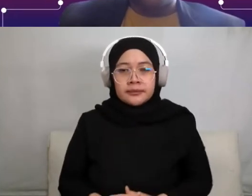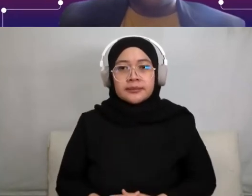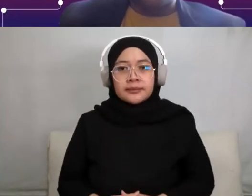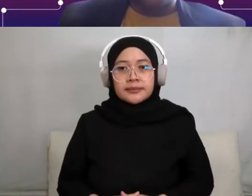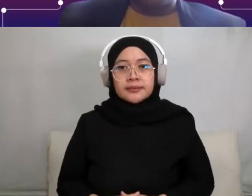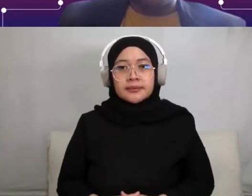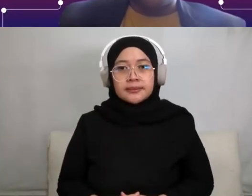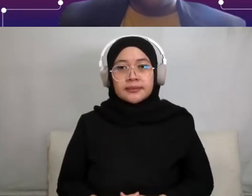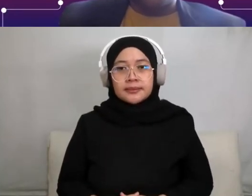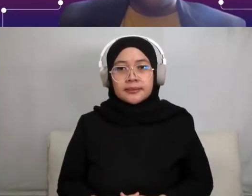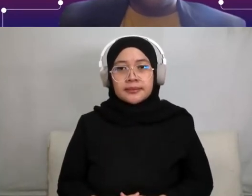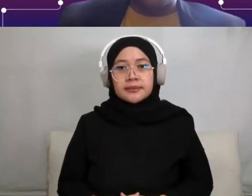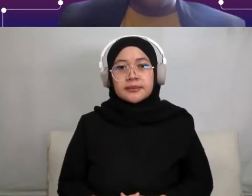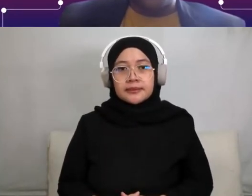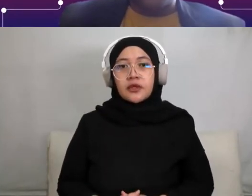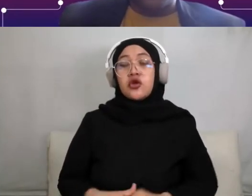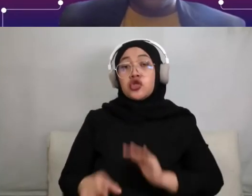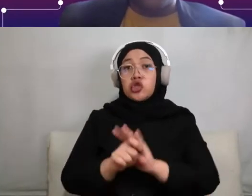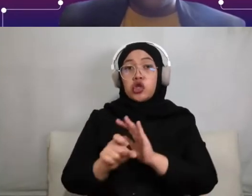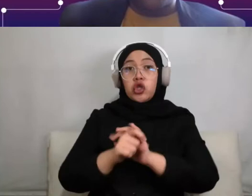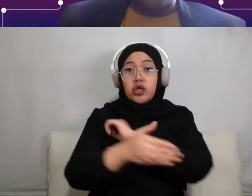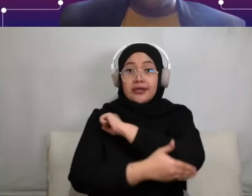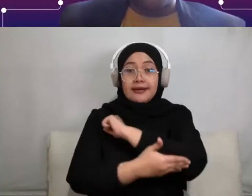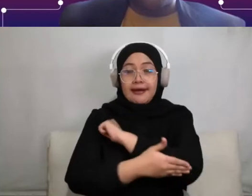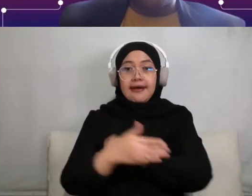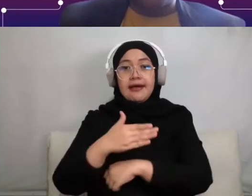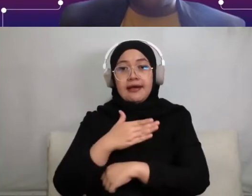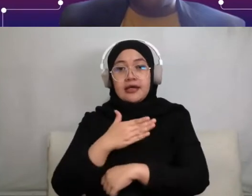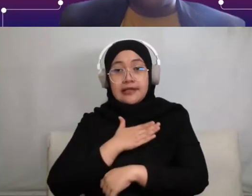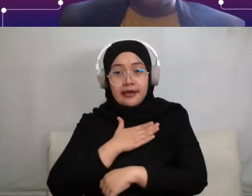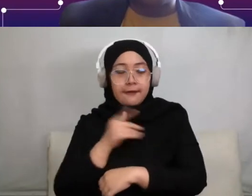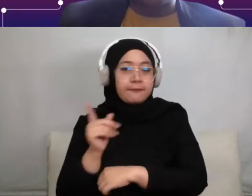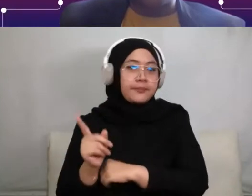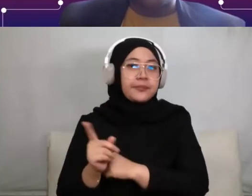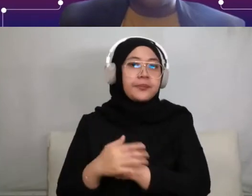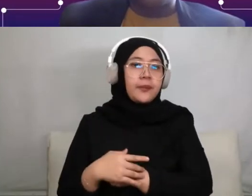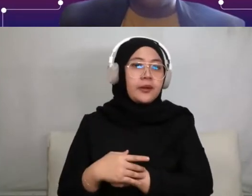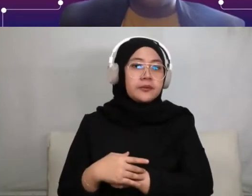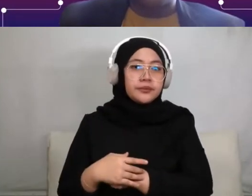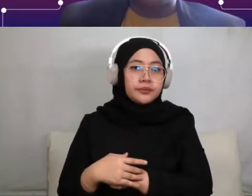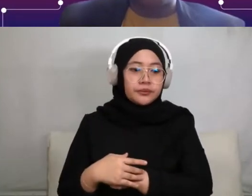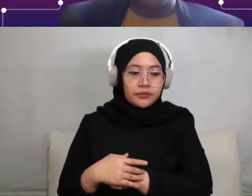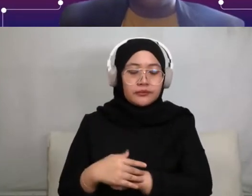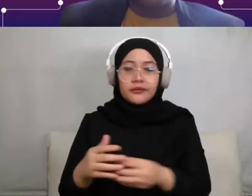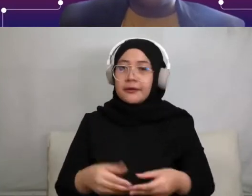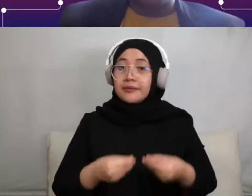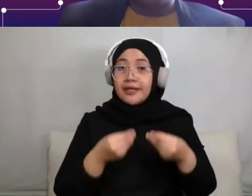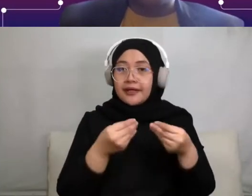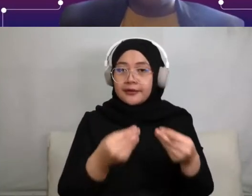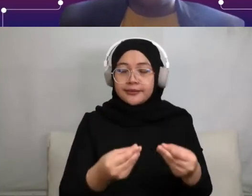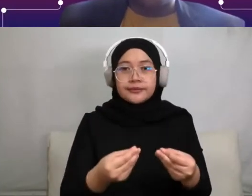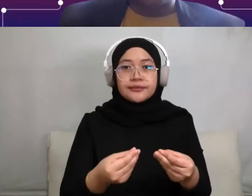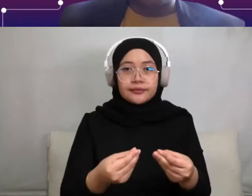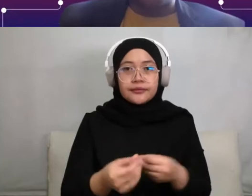country, our governments offer public transport at lesser cost for the public, so